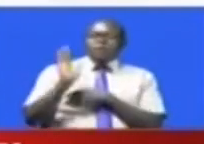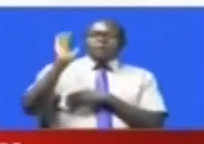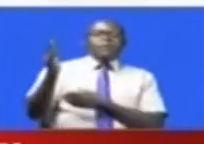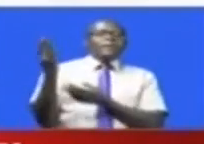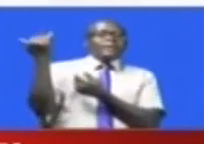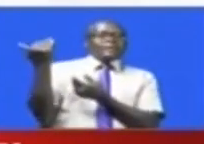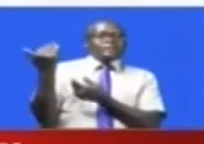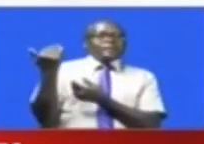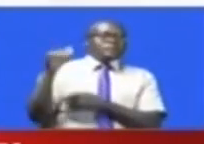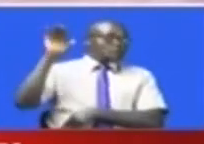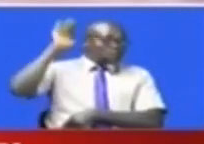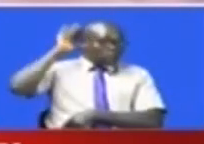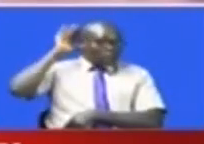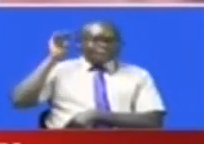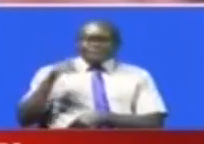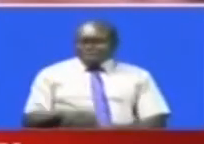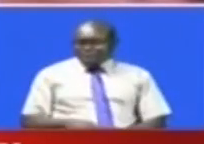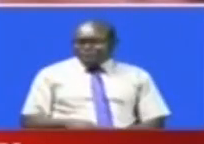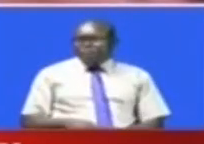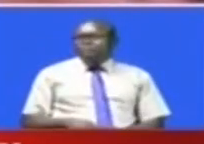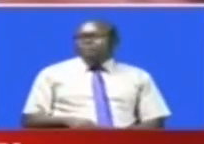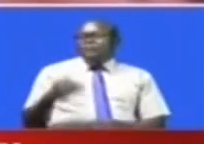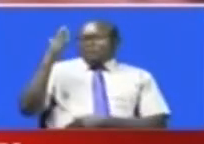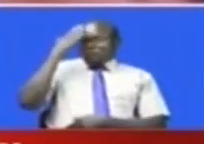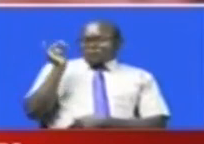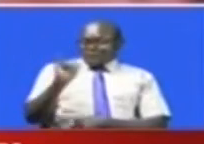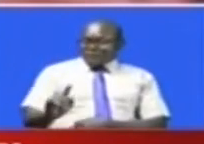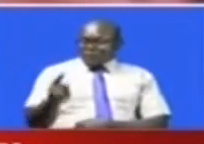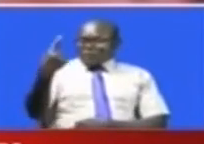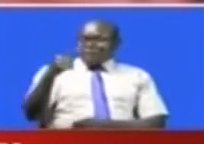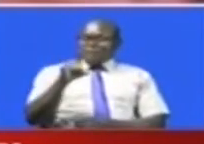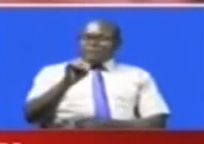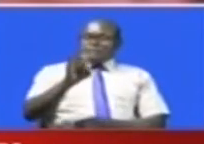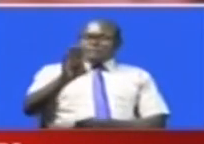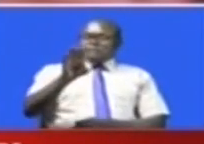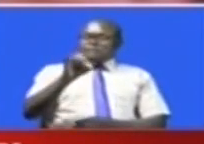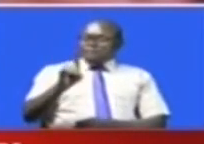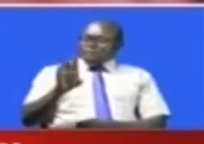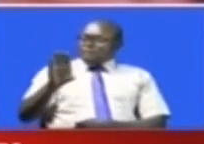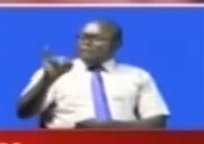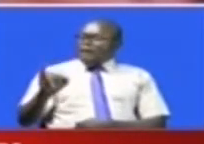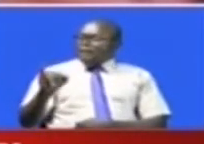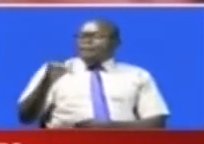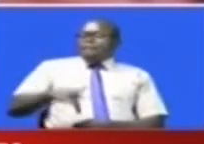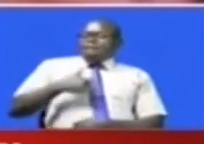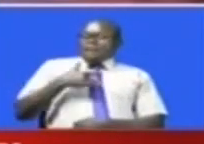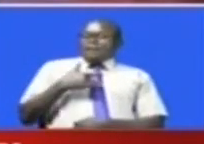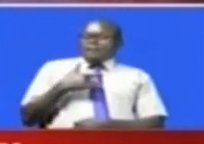expect maybe to hear. And then from here, of course, Linda, you know that once the DCI will feel that